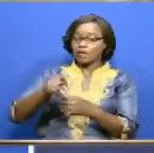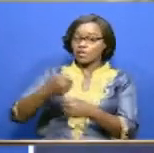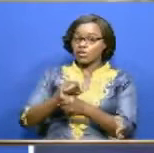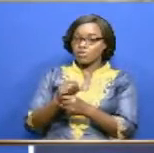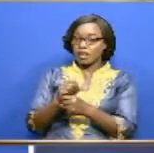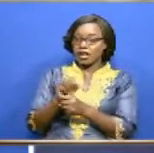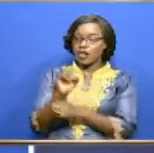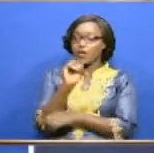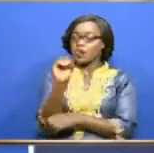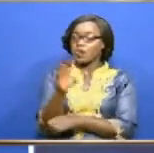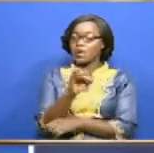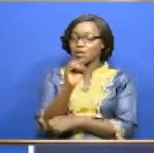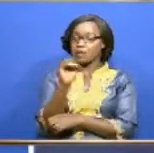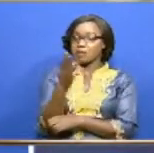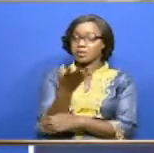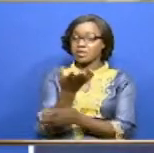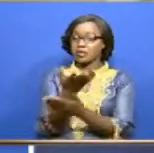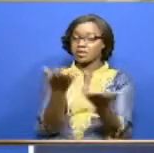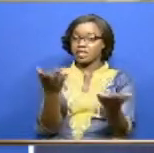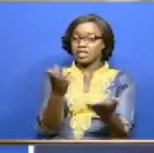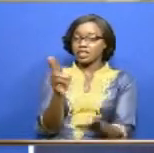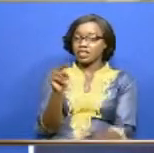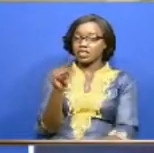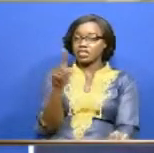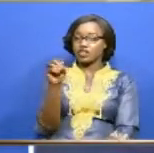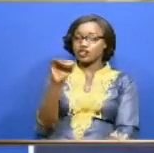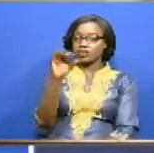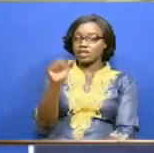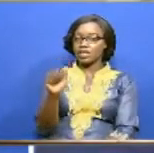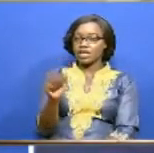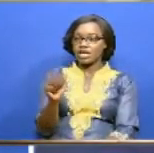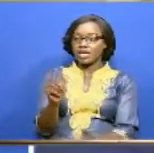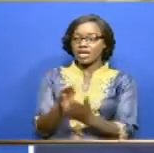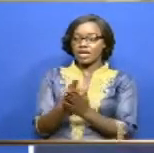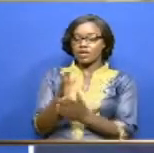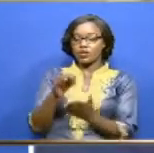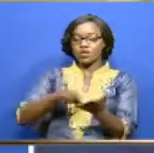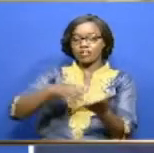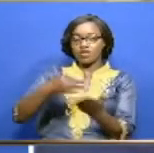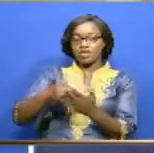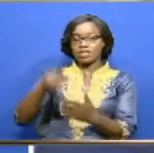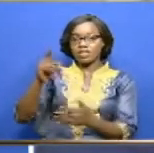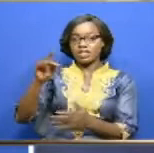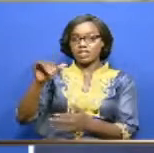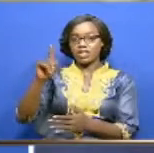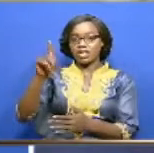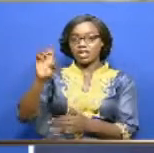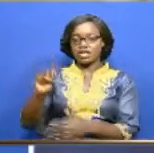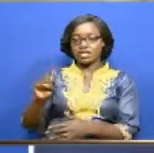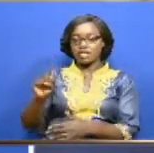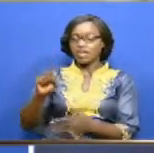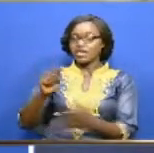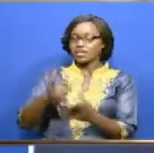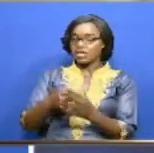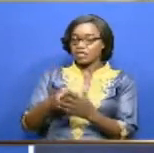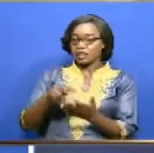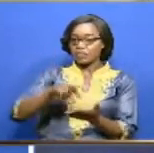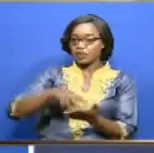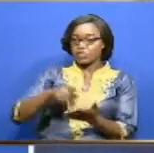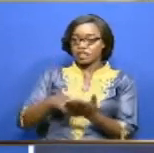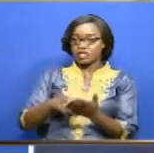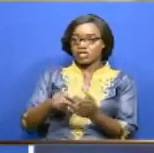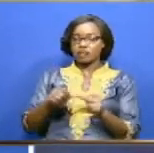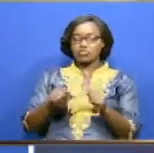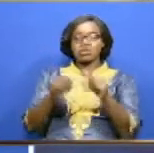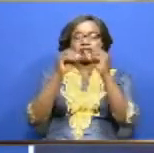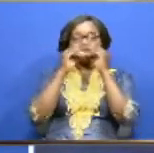irrigation project in Siaya and we don't do the dikes, then the project is not sustainable per